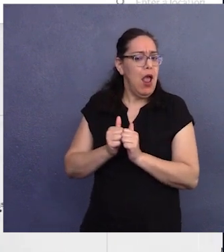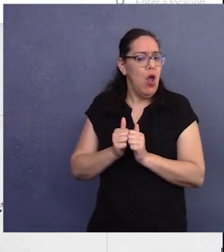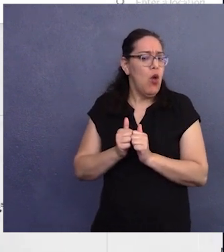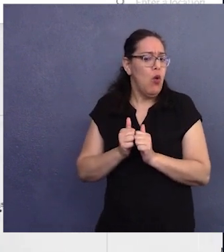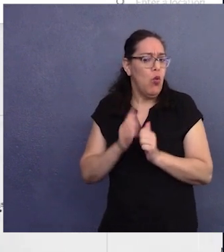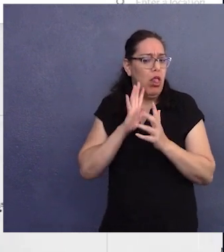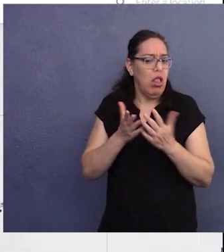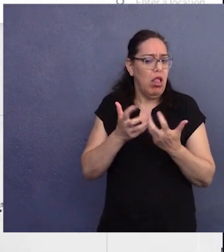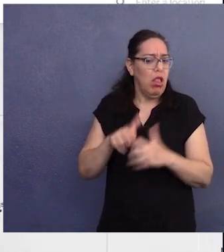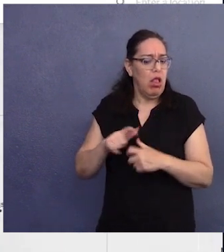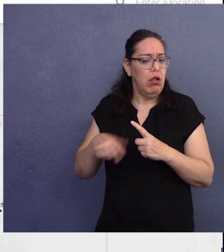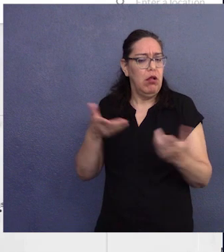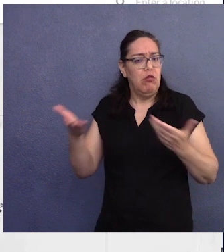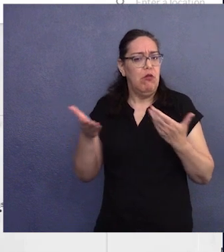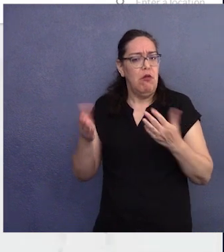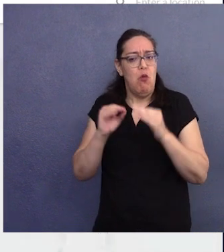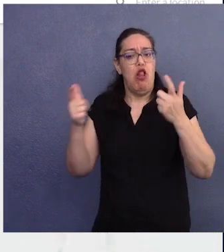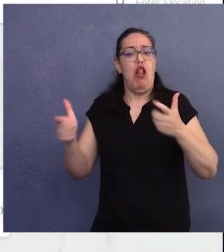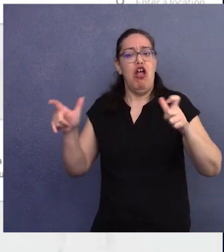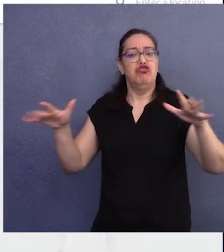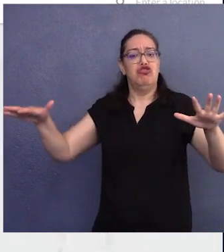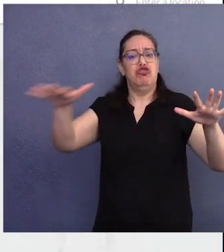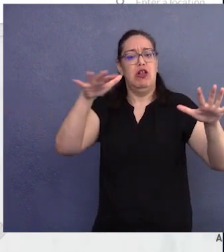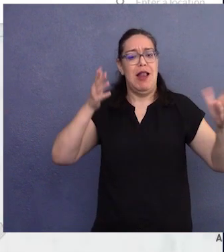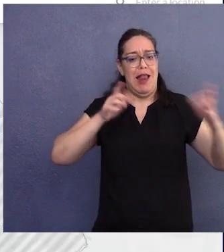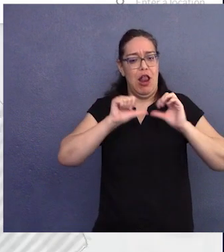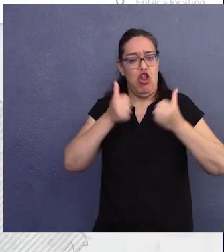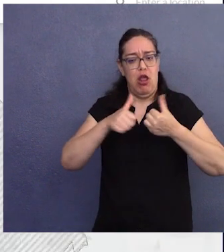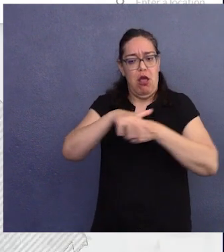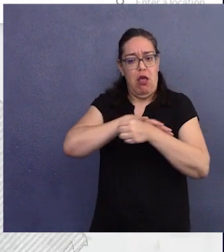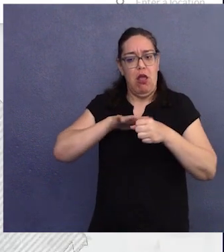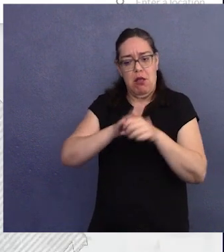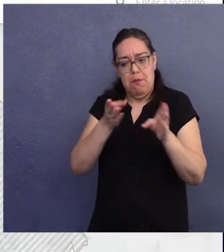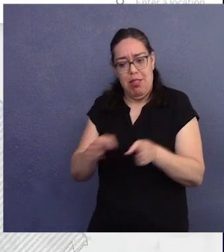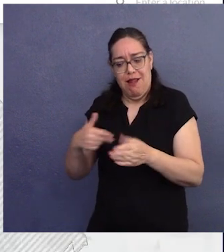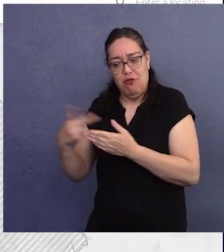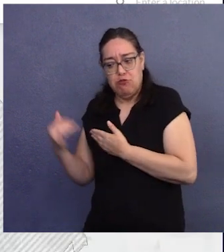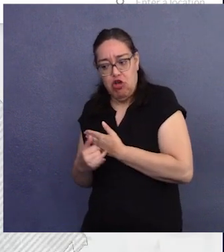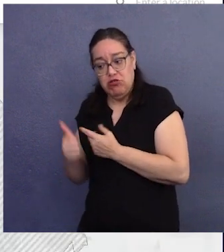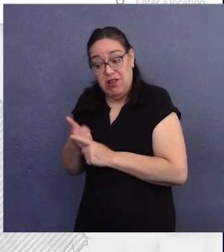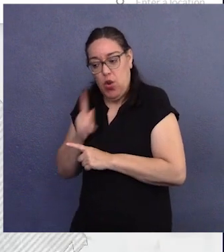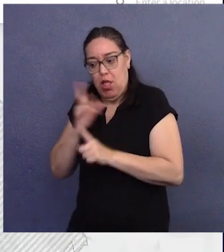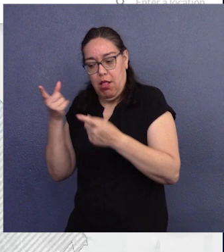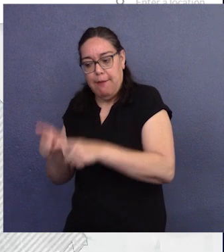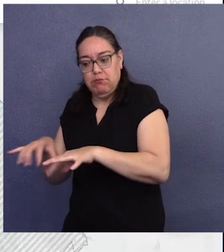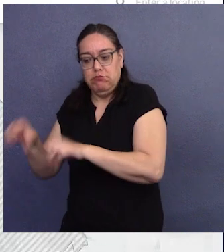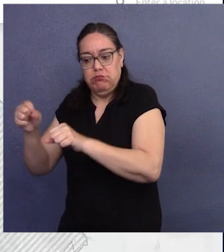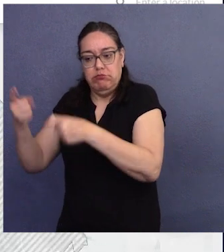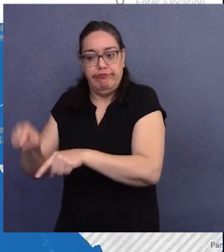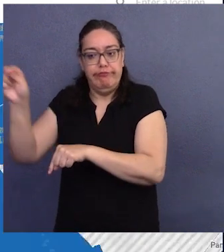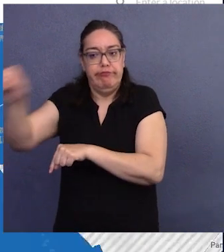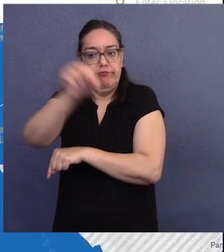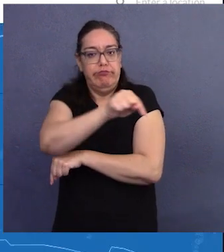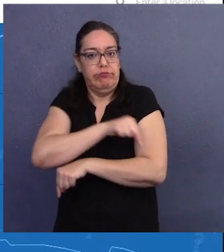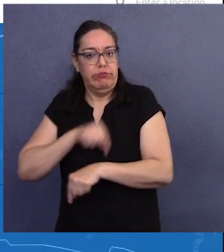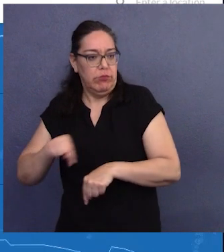when you're serving like a larger area and you plan to have a project that takes place in different places. Yeah,